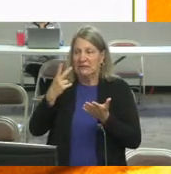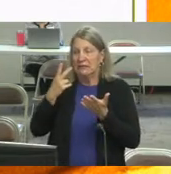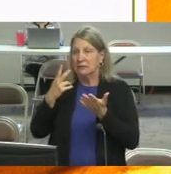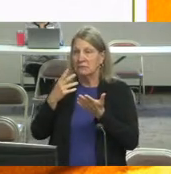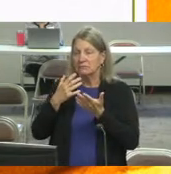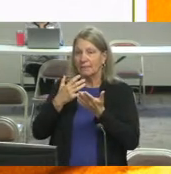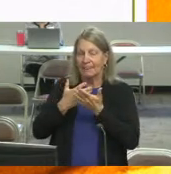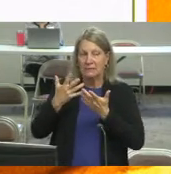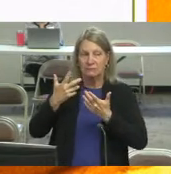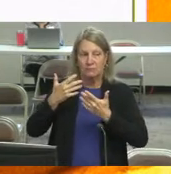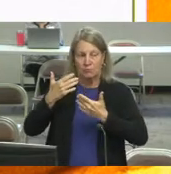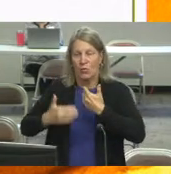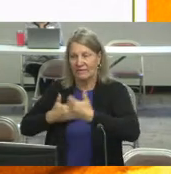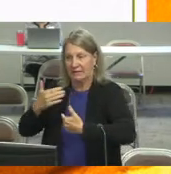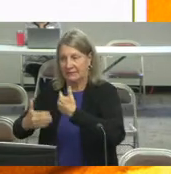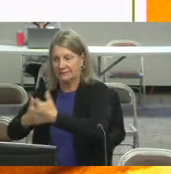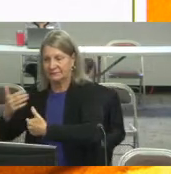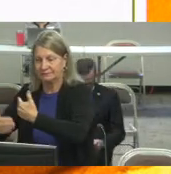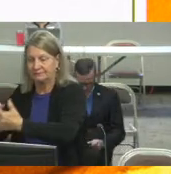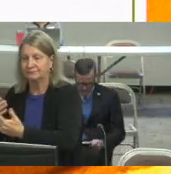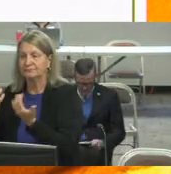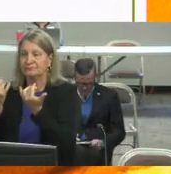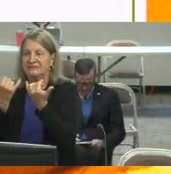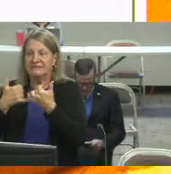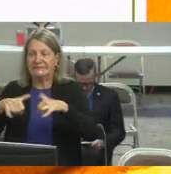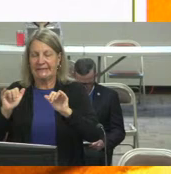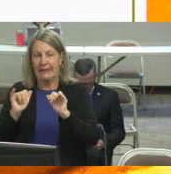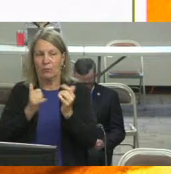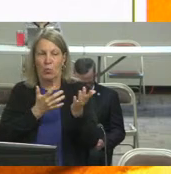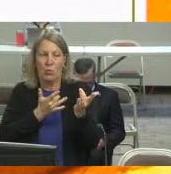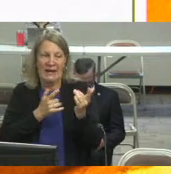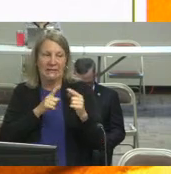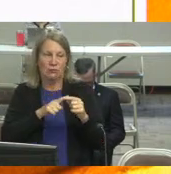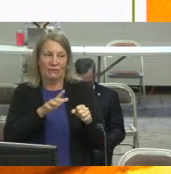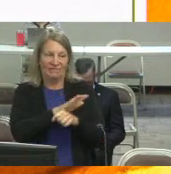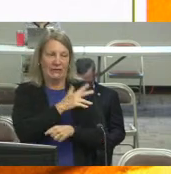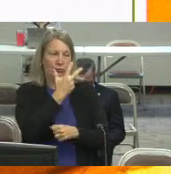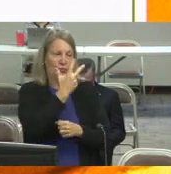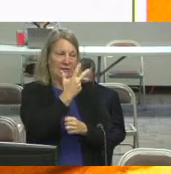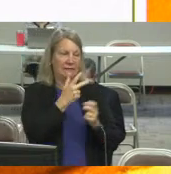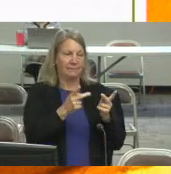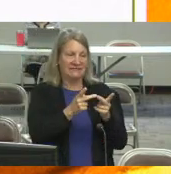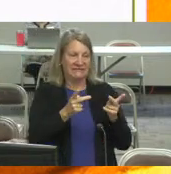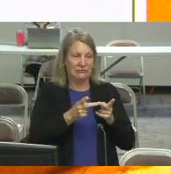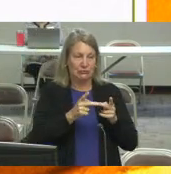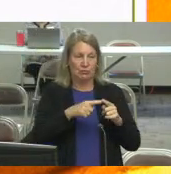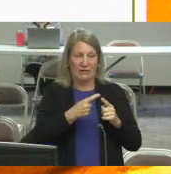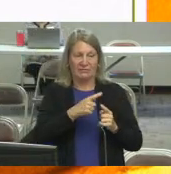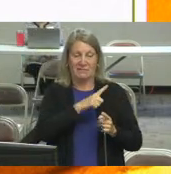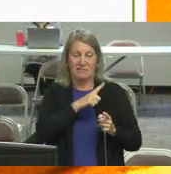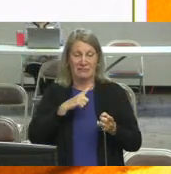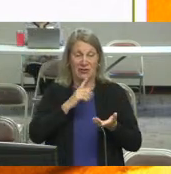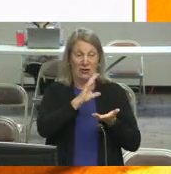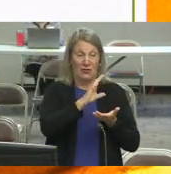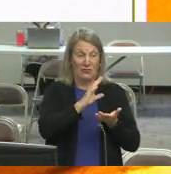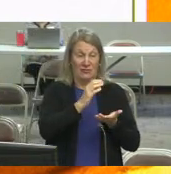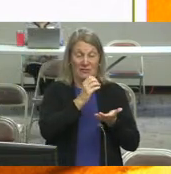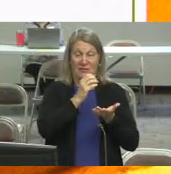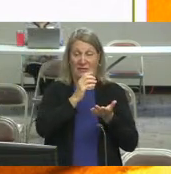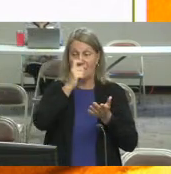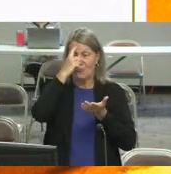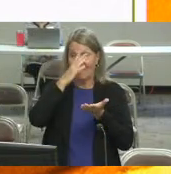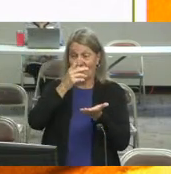signed agreements for us to come in and go ahead and assess their students and so it's been a little bit quiet we still have three lap